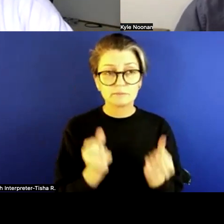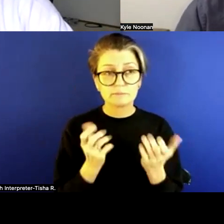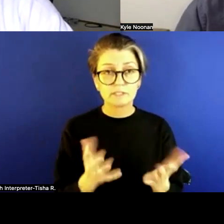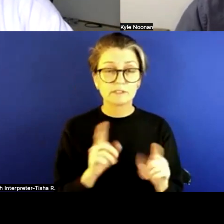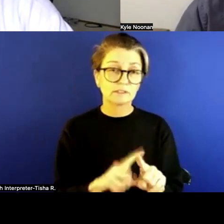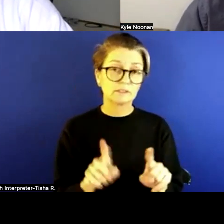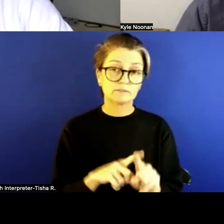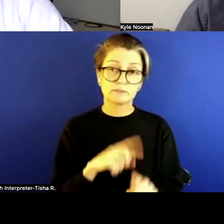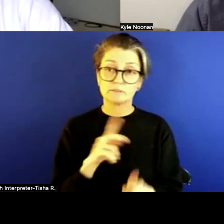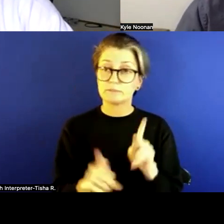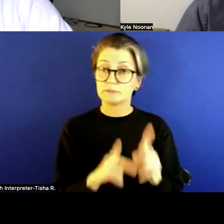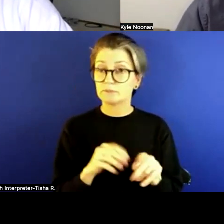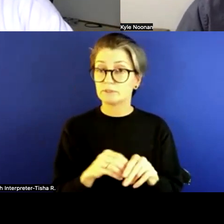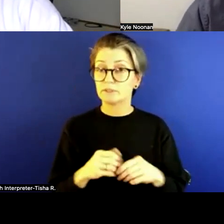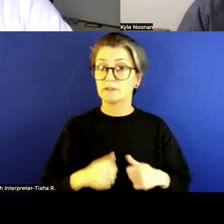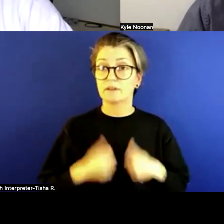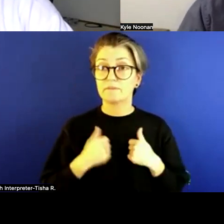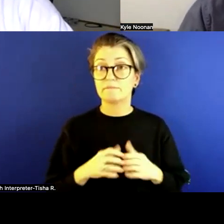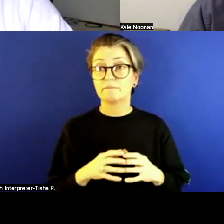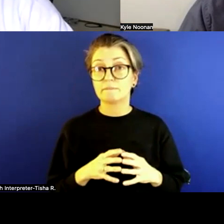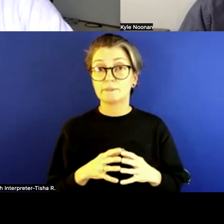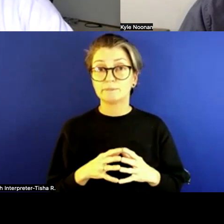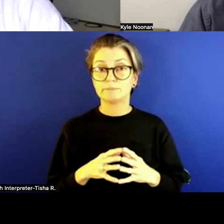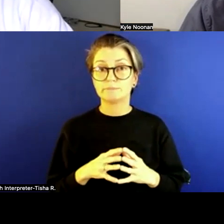walks of life, I have